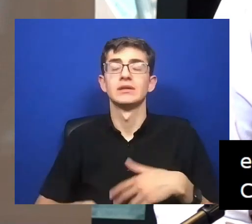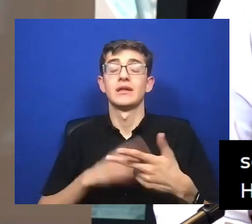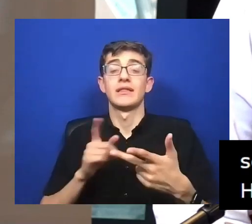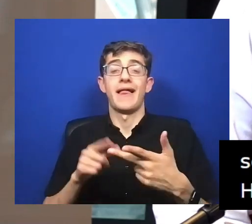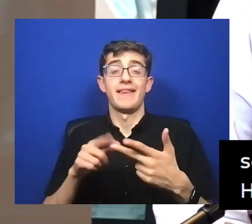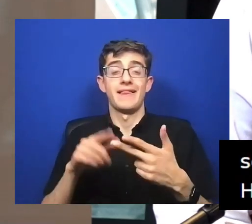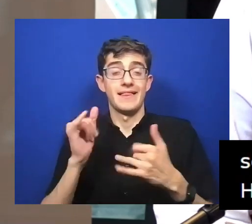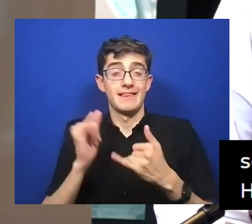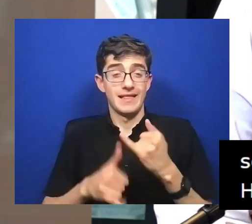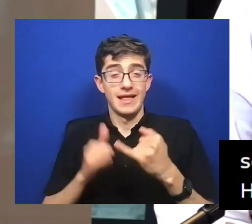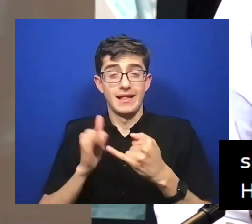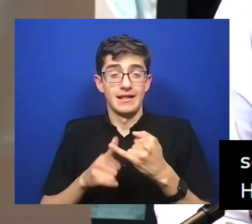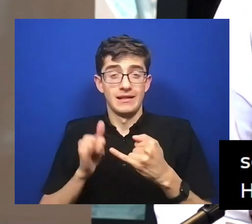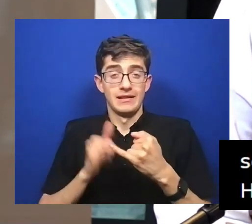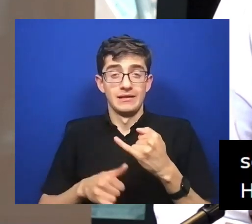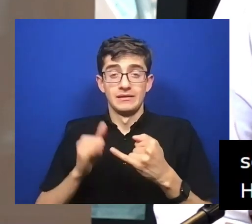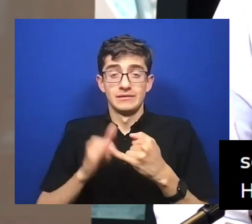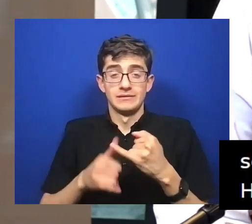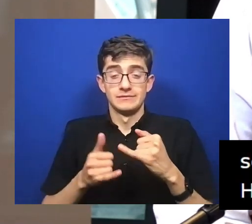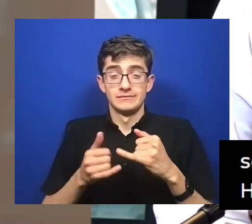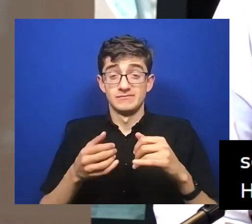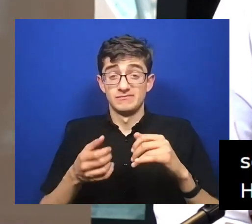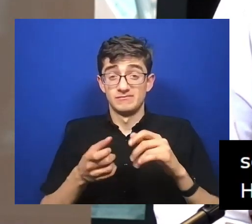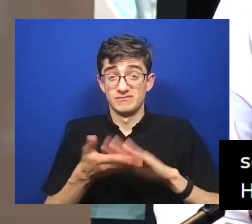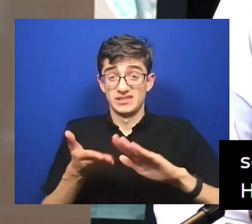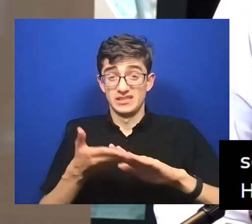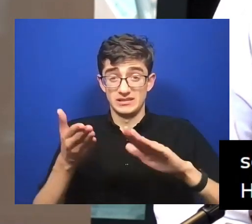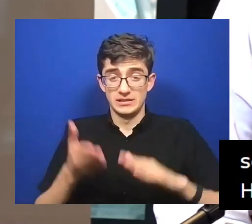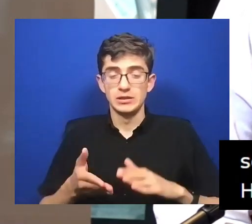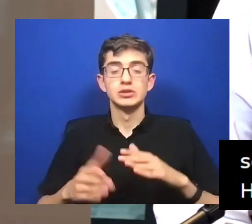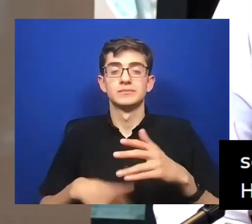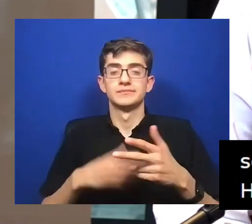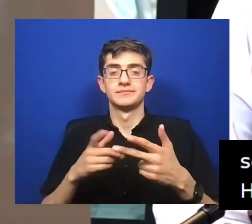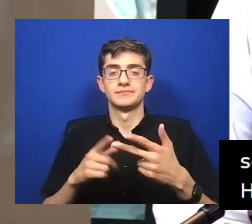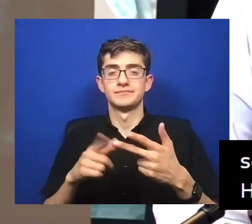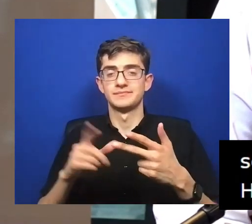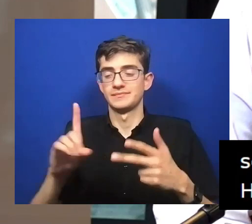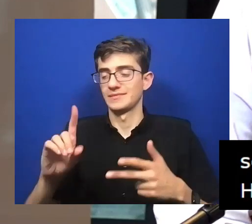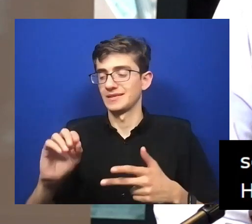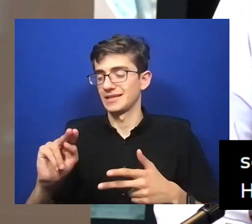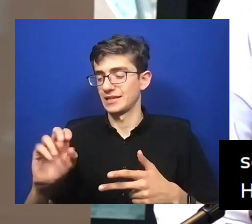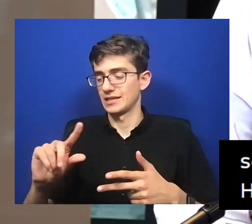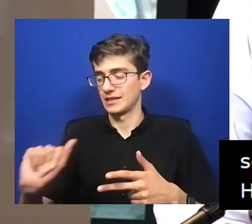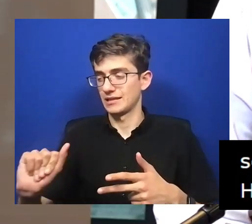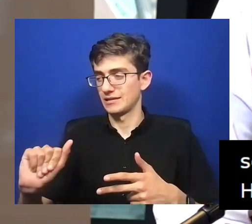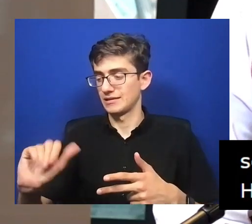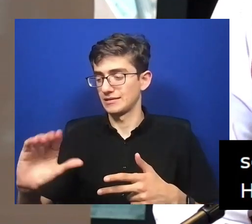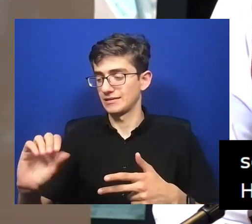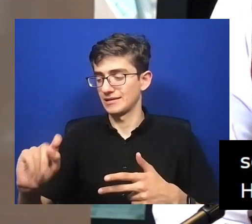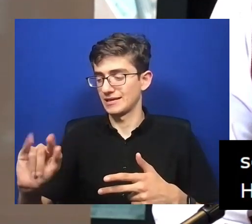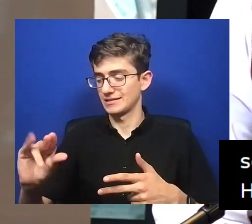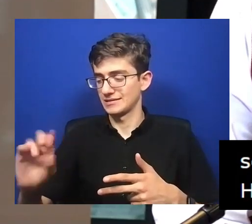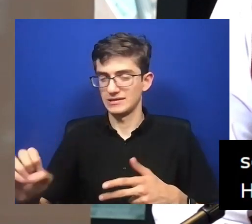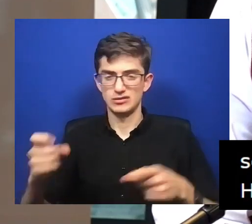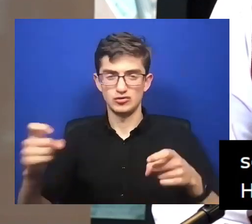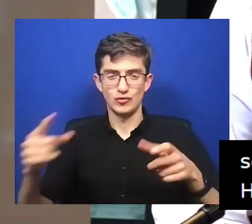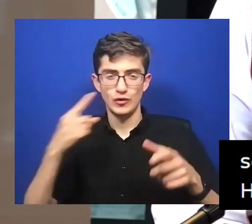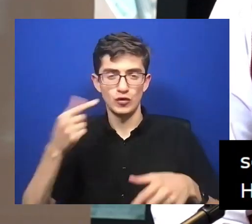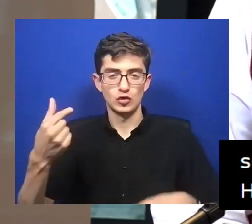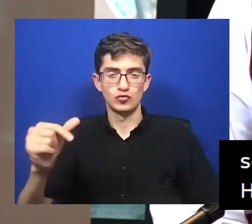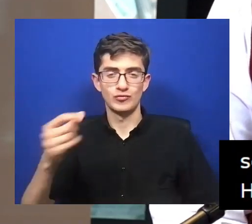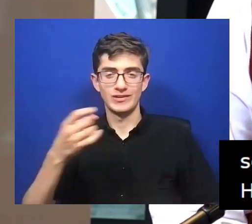be facilitators by Daniela Castillo, Director, Green Light District, El